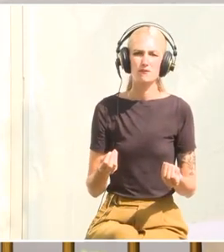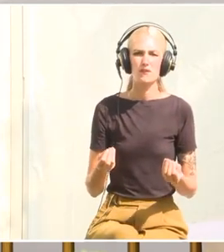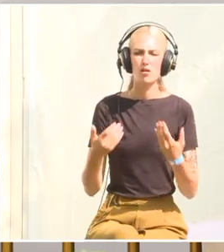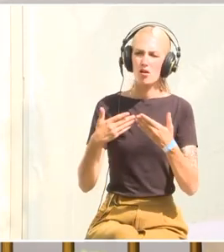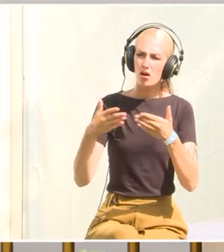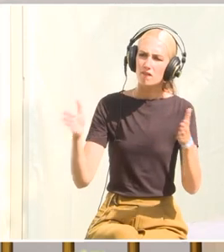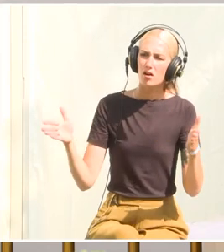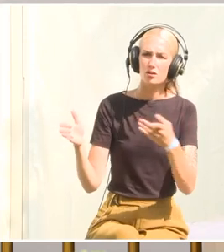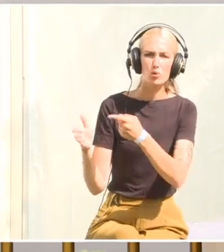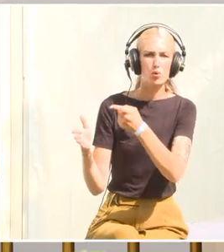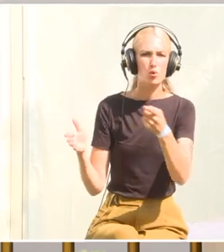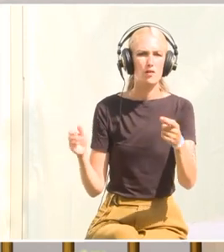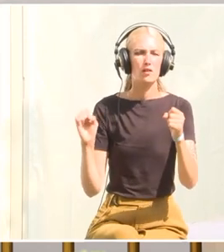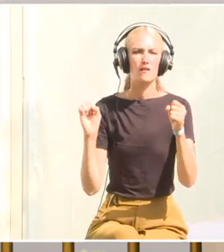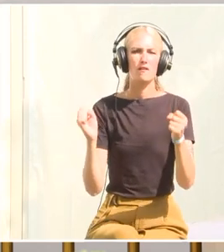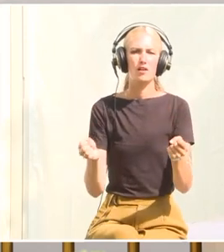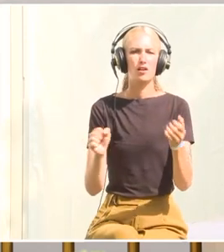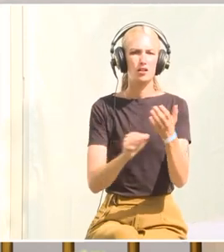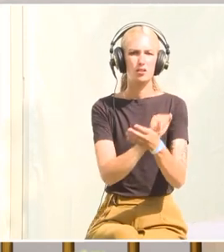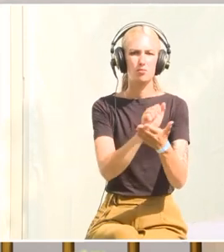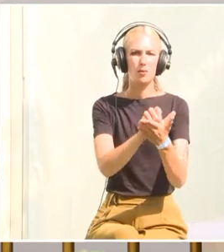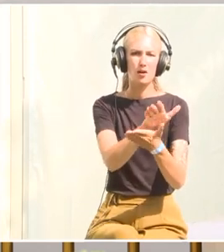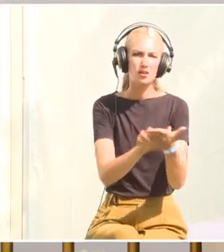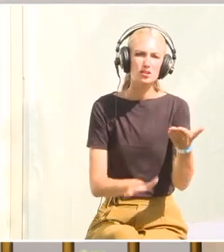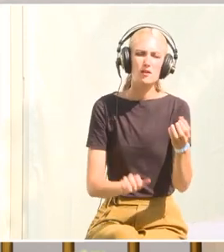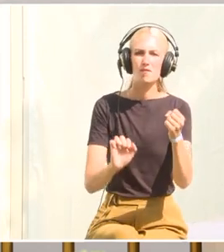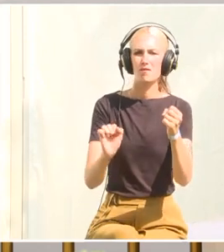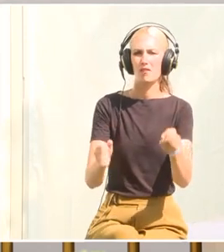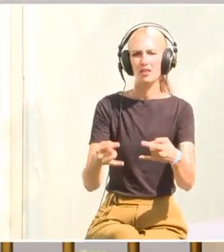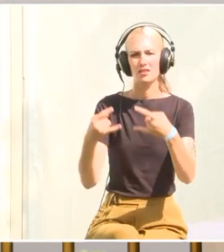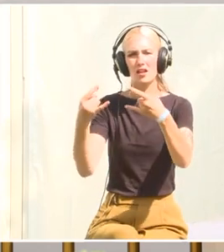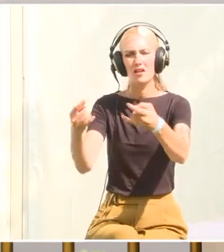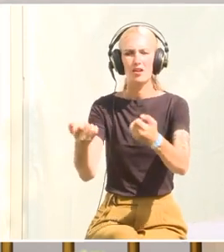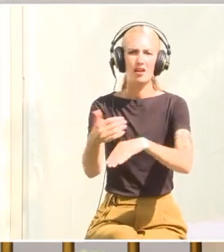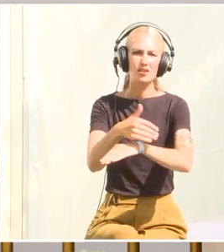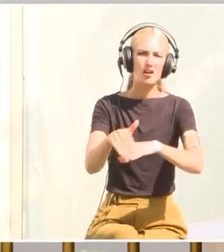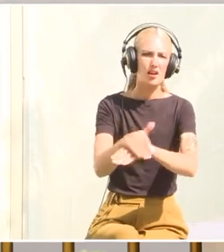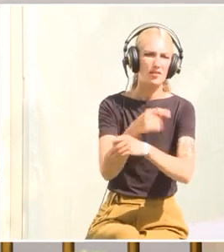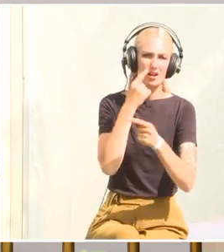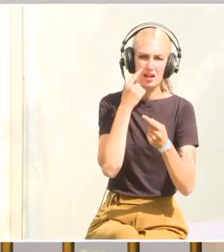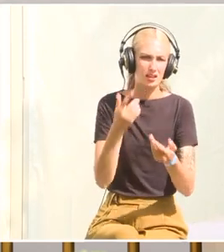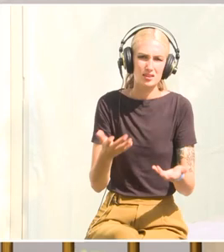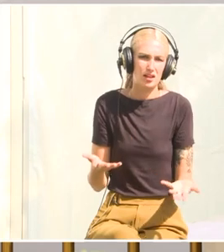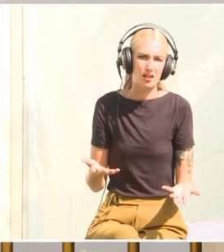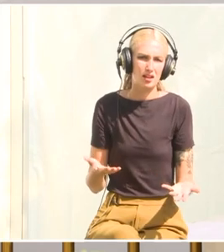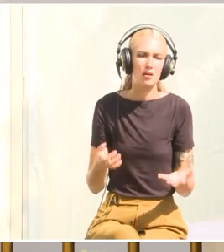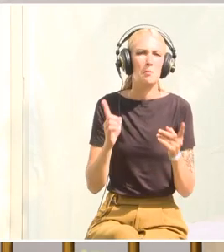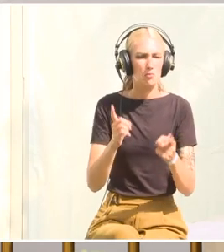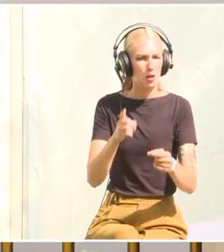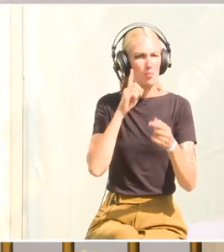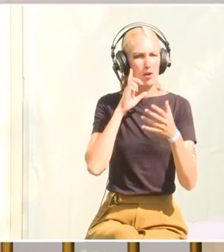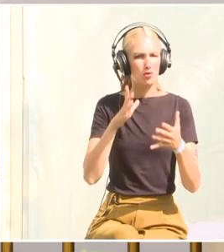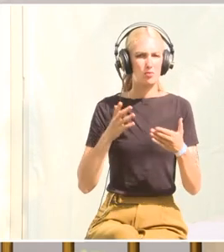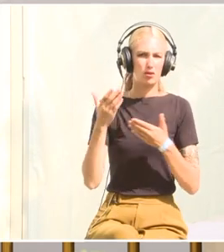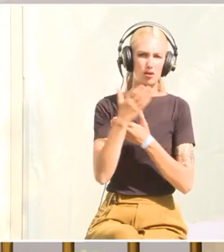or in the paper media or in the TV or in the streets. So we have to very understand what's going on.